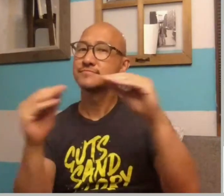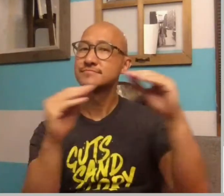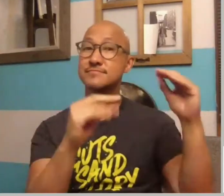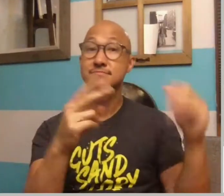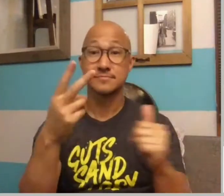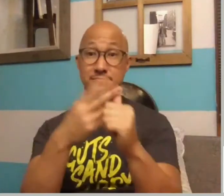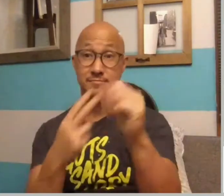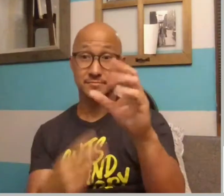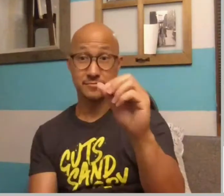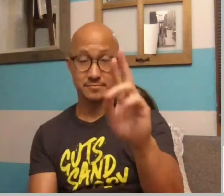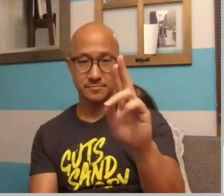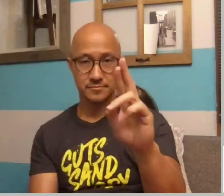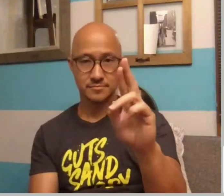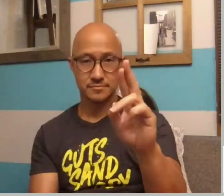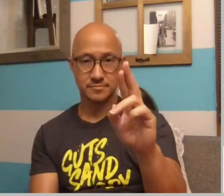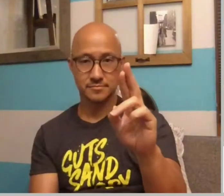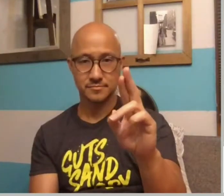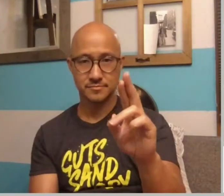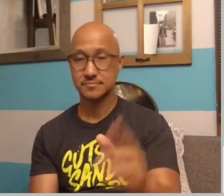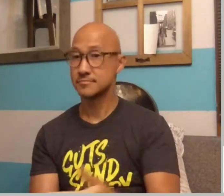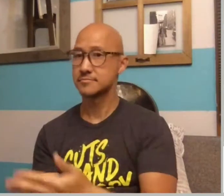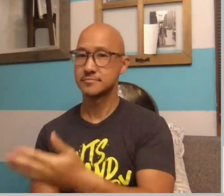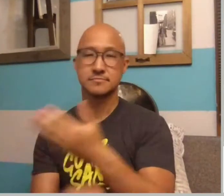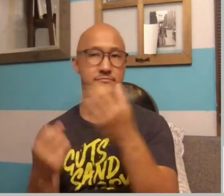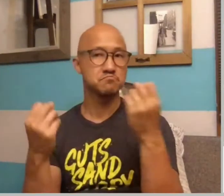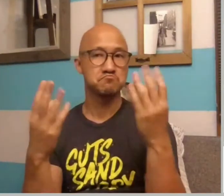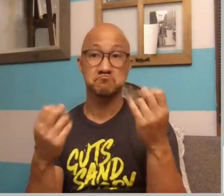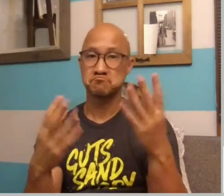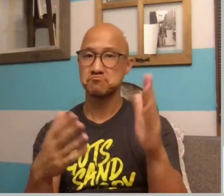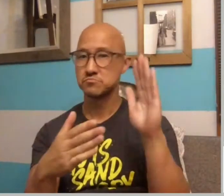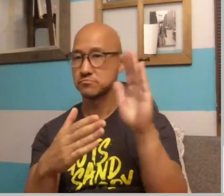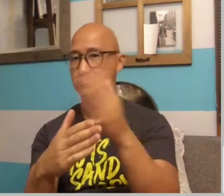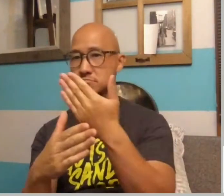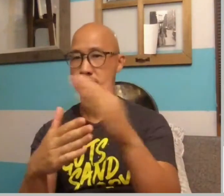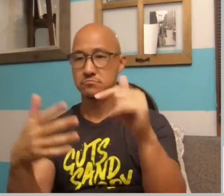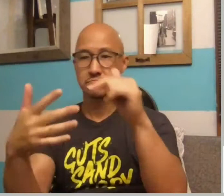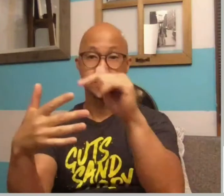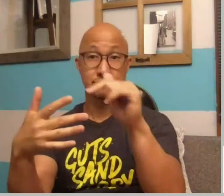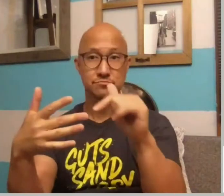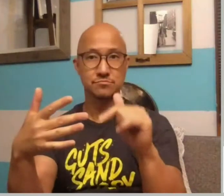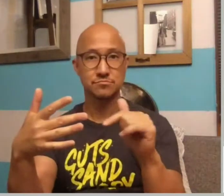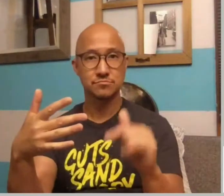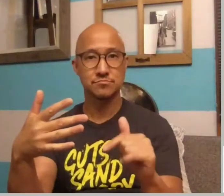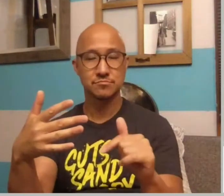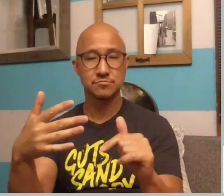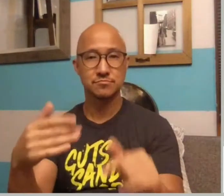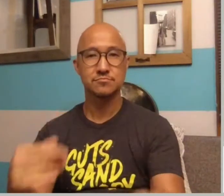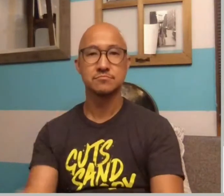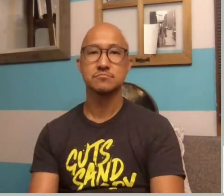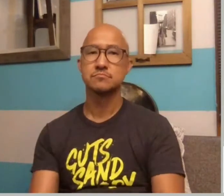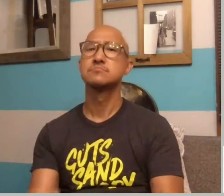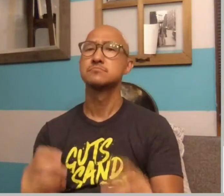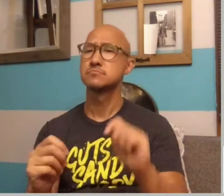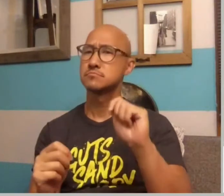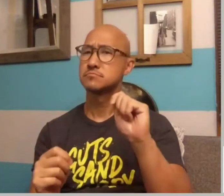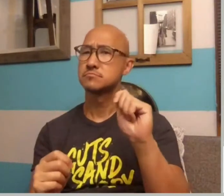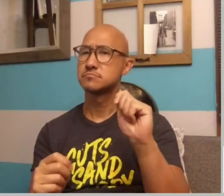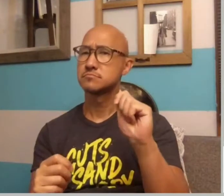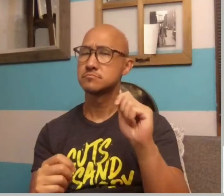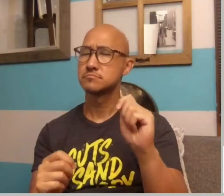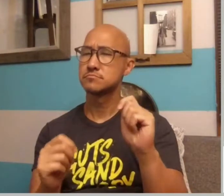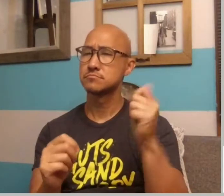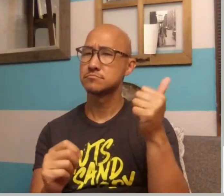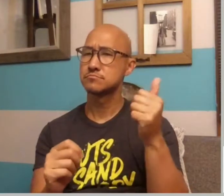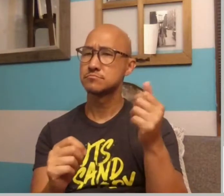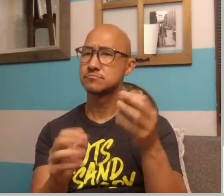there's quite a bit to unpack here. But first of all, we're going to start with the background. So 2 Corinthians,